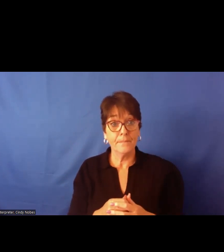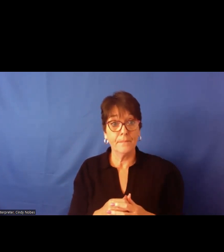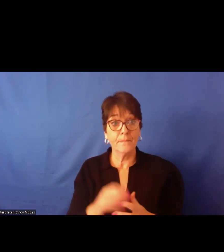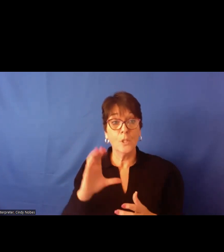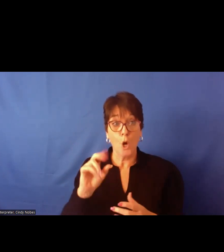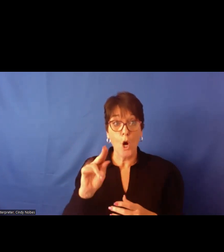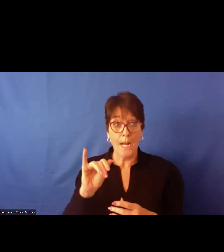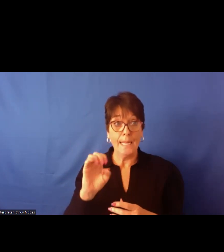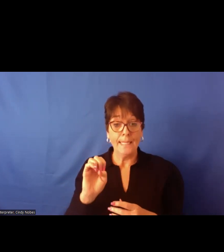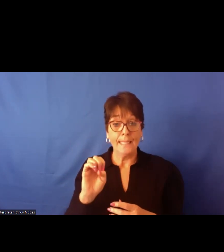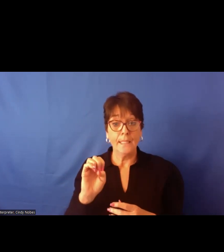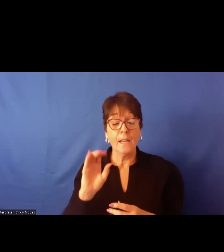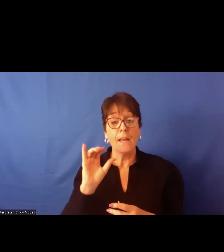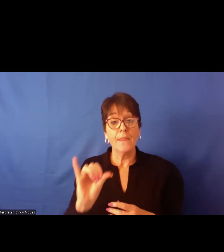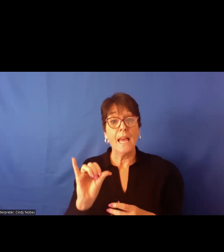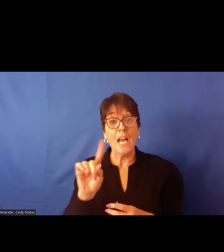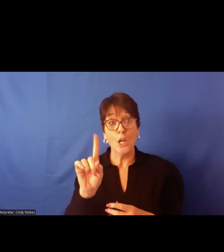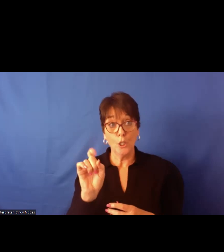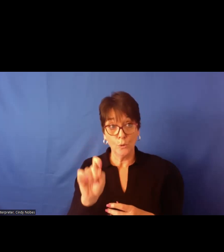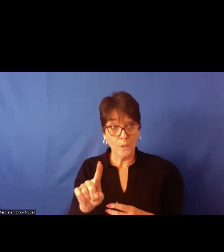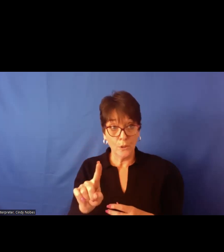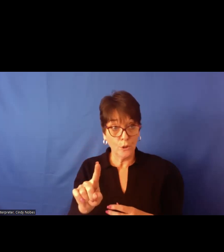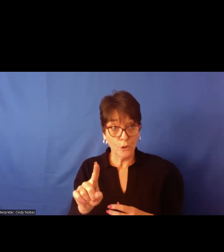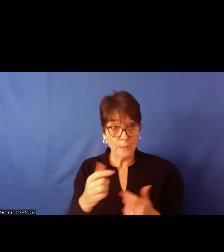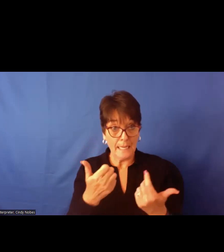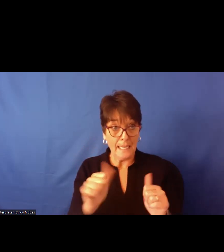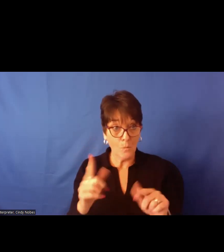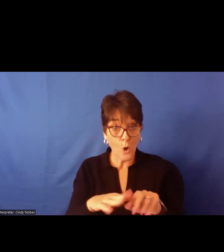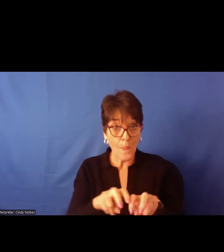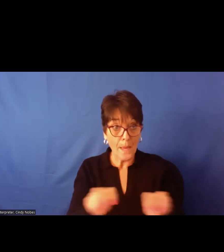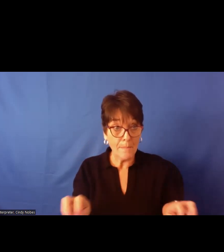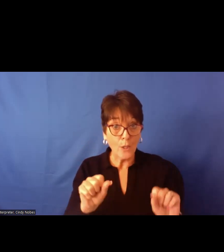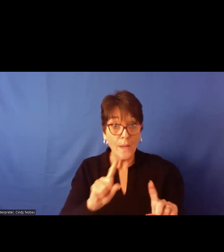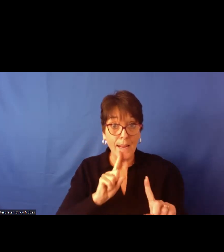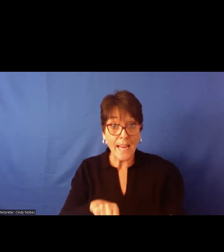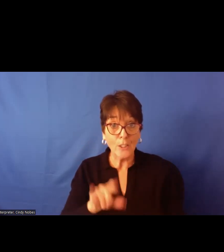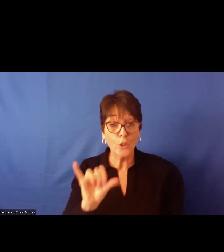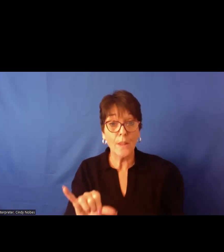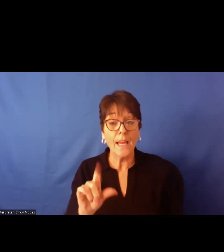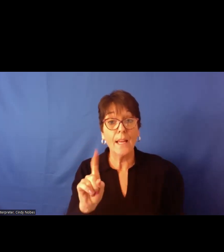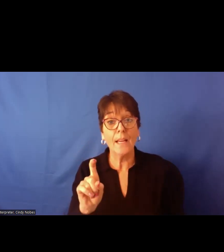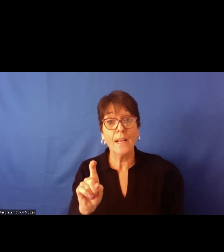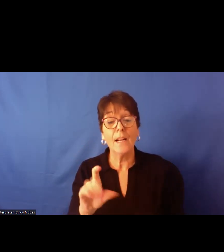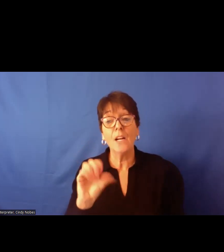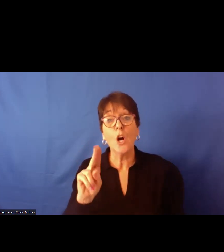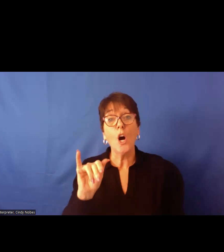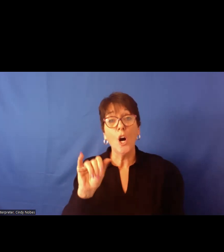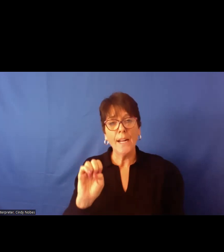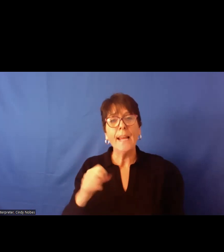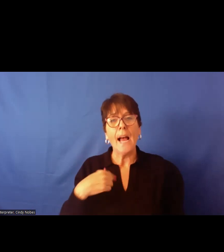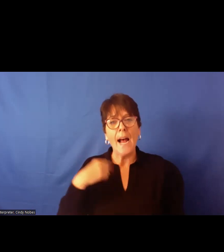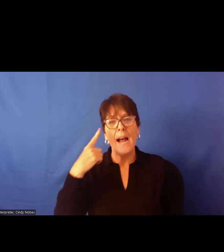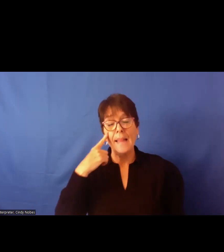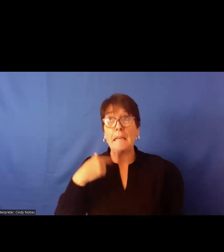So that question is, does anyone on the panel, are you able to answer that? Connie, I think I could